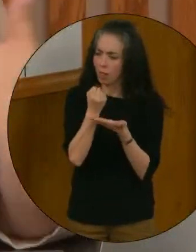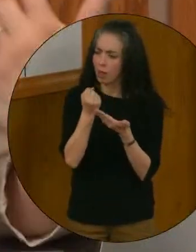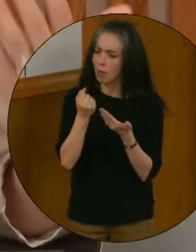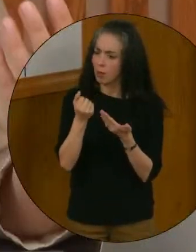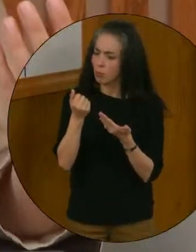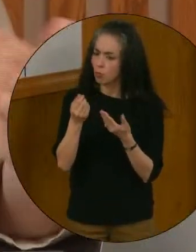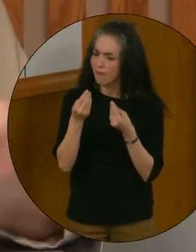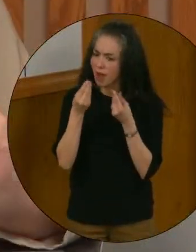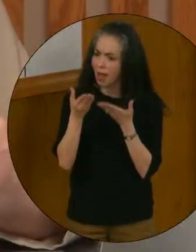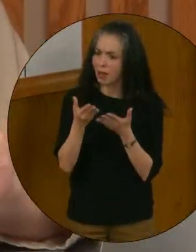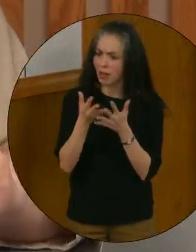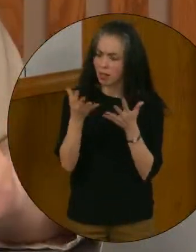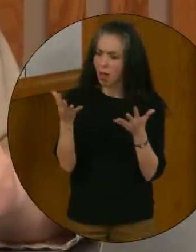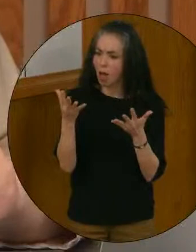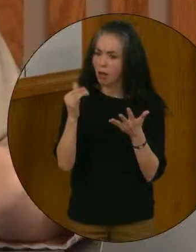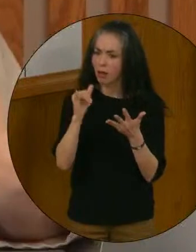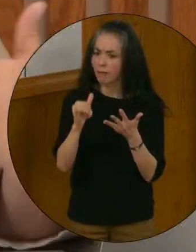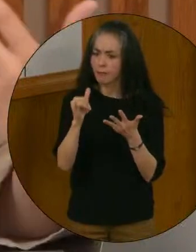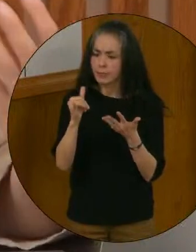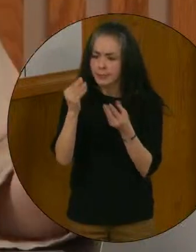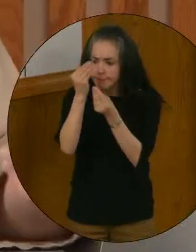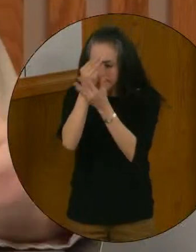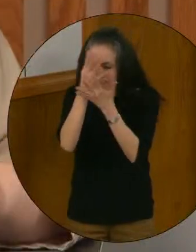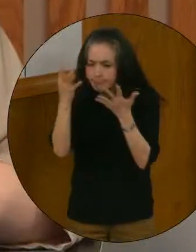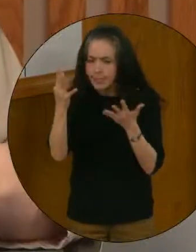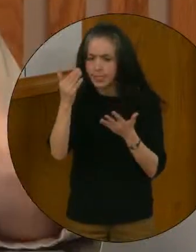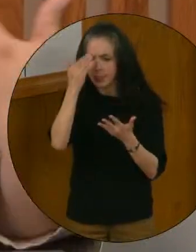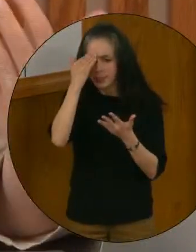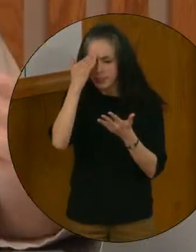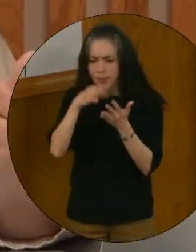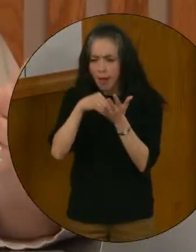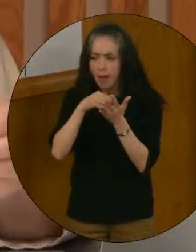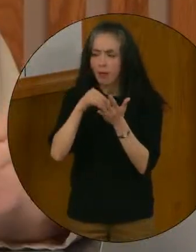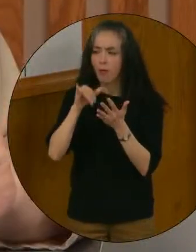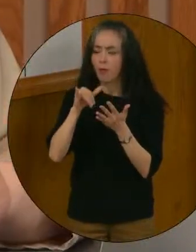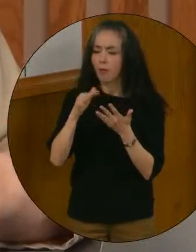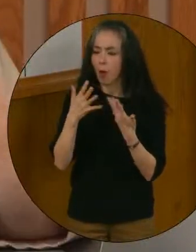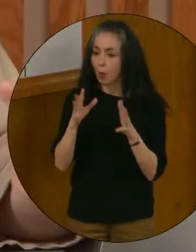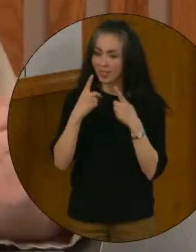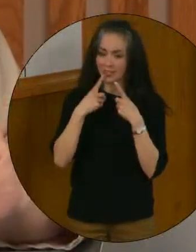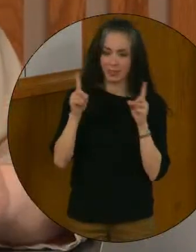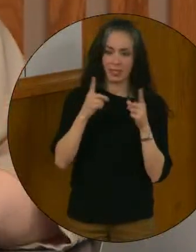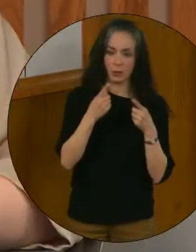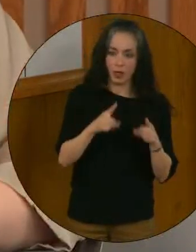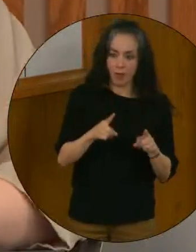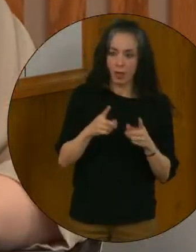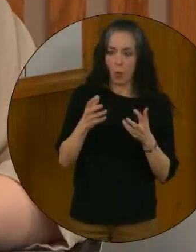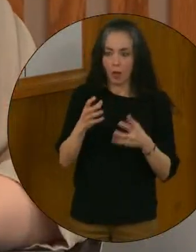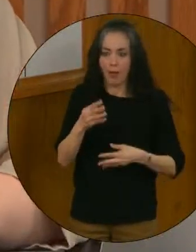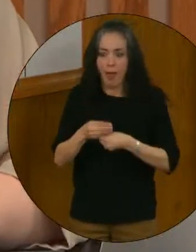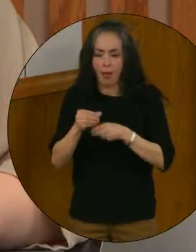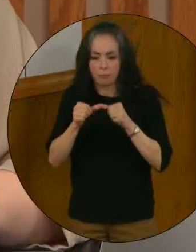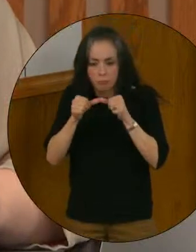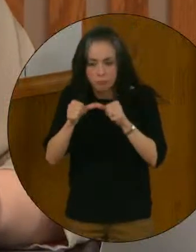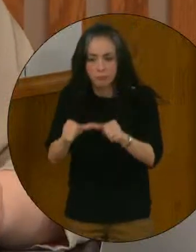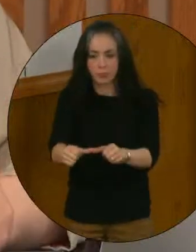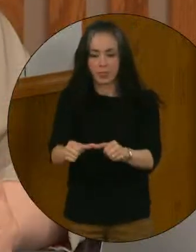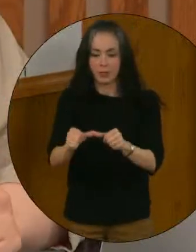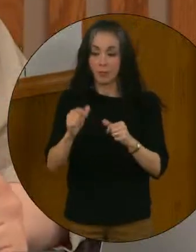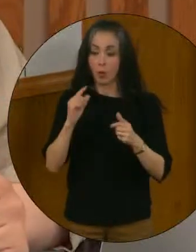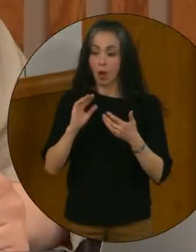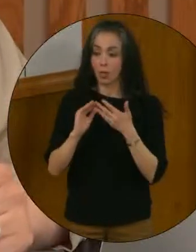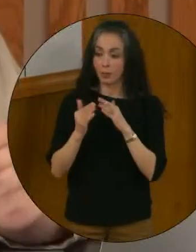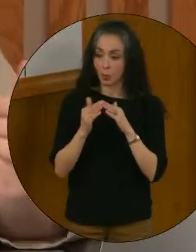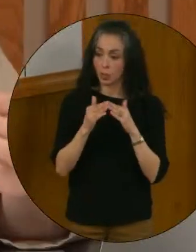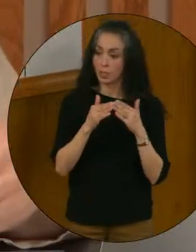help us build on an already successful event to continue being successful in our efforts to engage our community